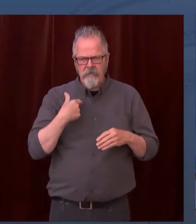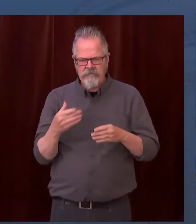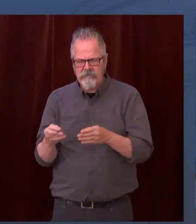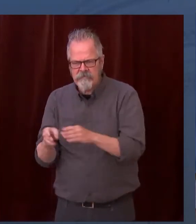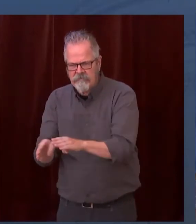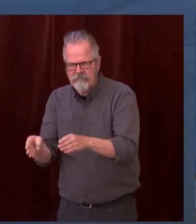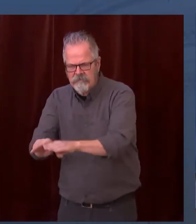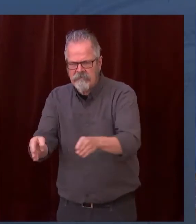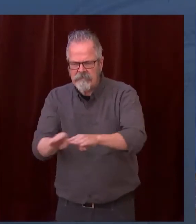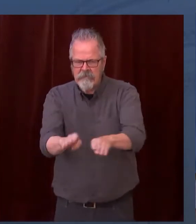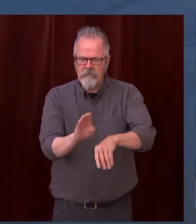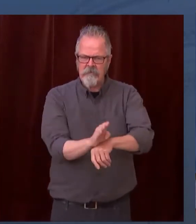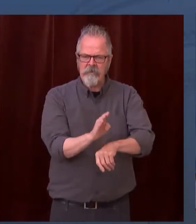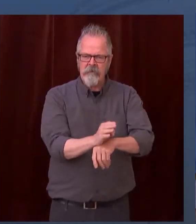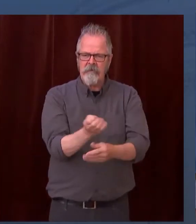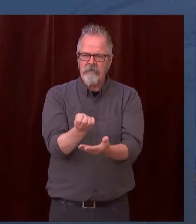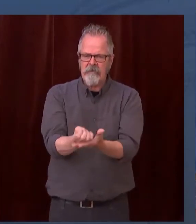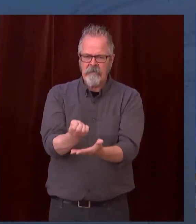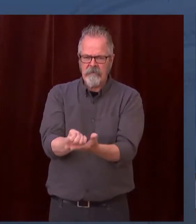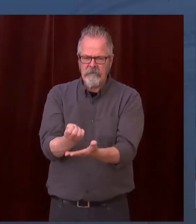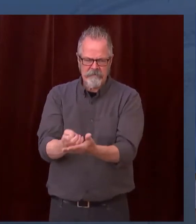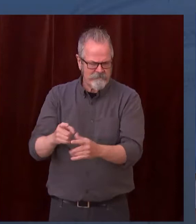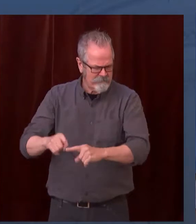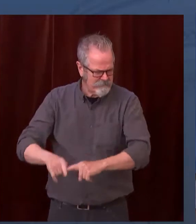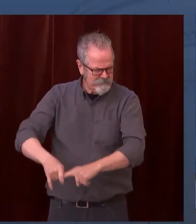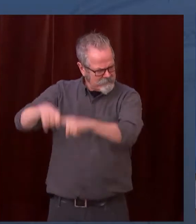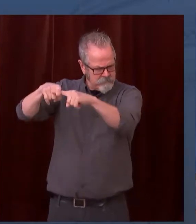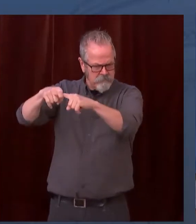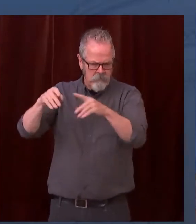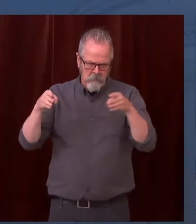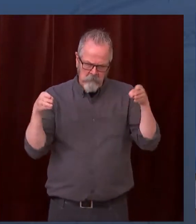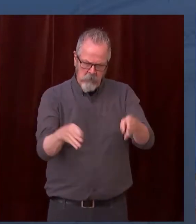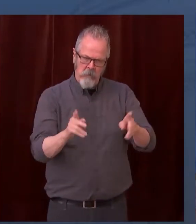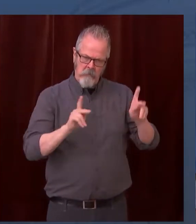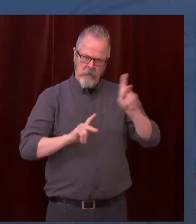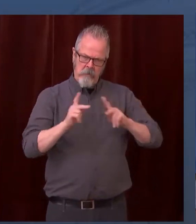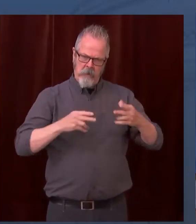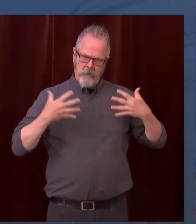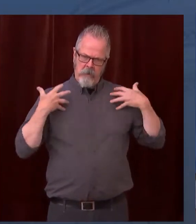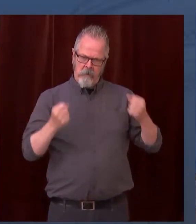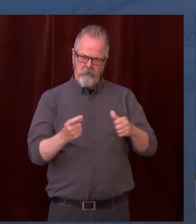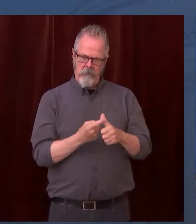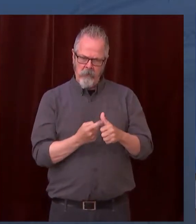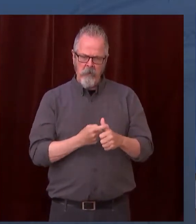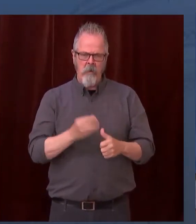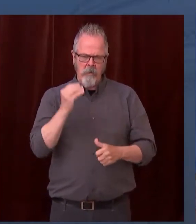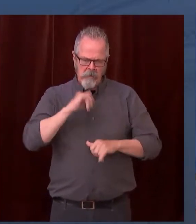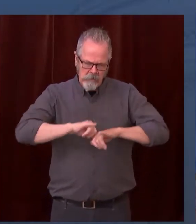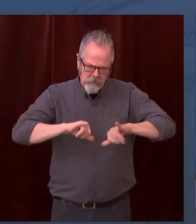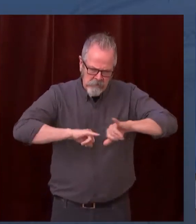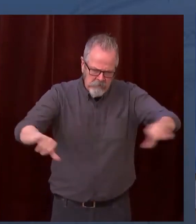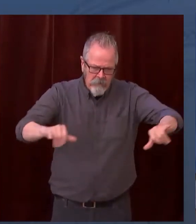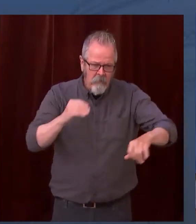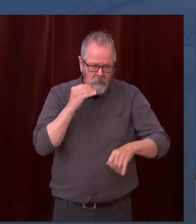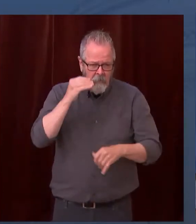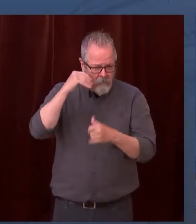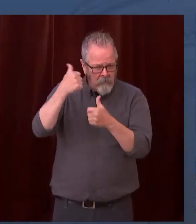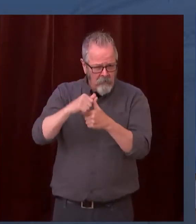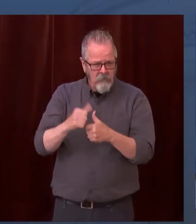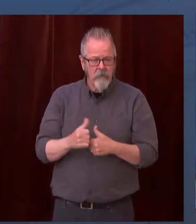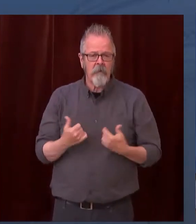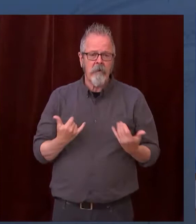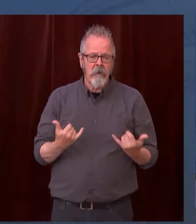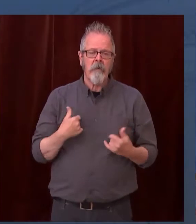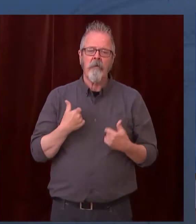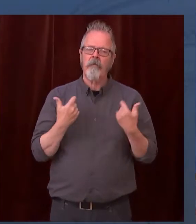drive down this rate of infection that is increasing, and that involves wearing more masks. The third graph I'll show